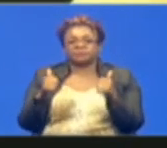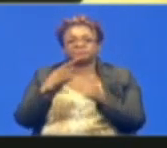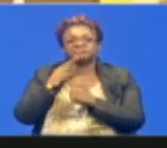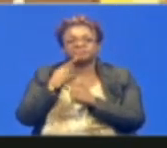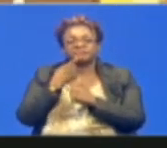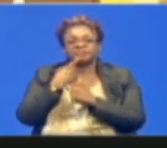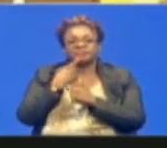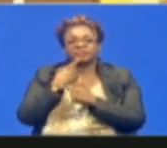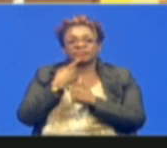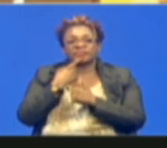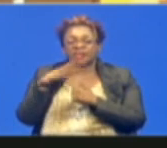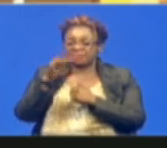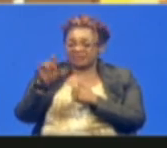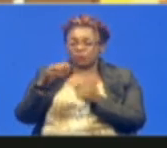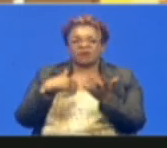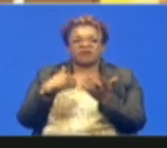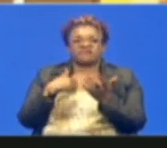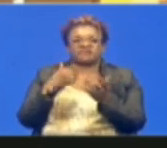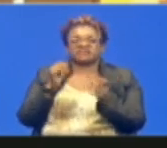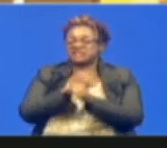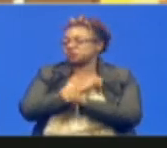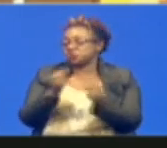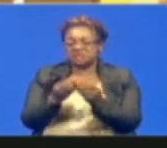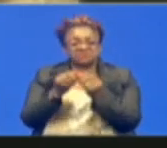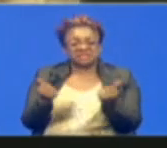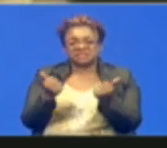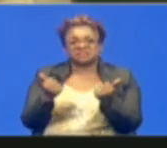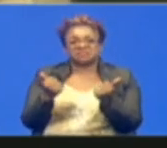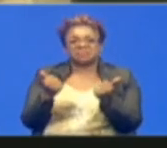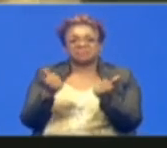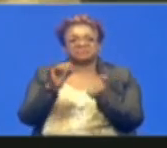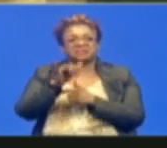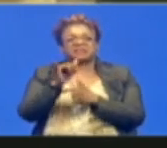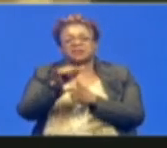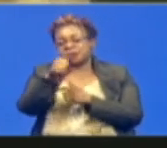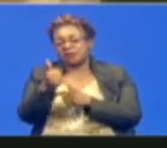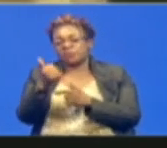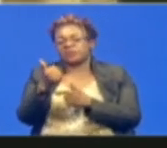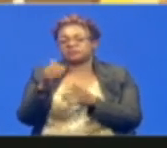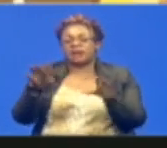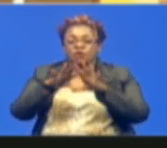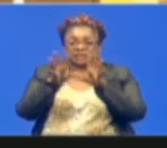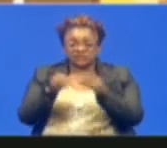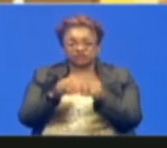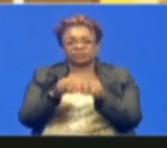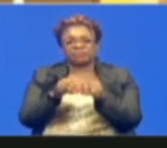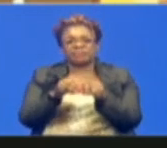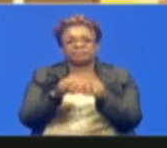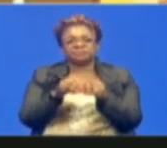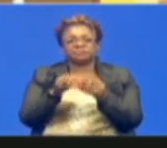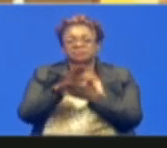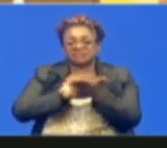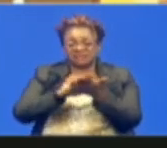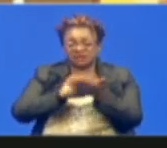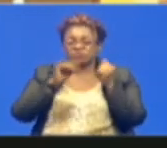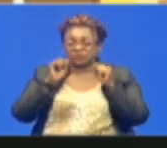we have has not addressed the issue of widening the tax net. The other one is harmonization with other legislation. You can basically be looking